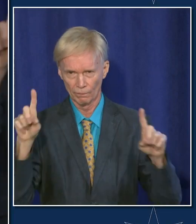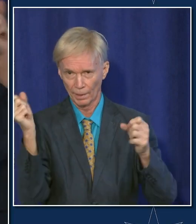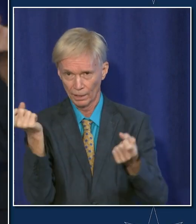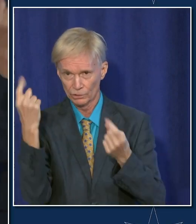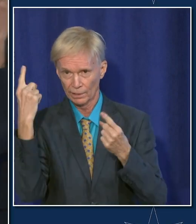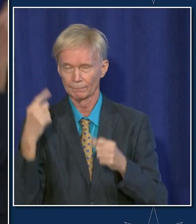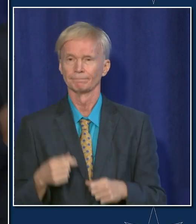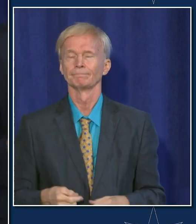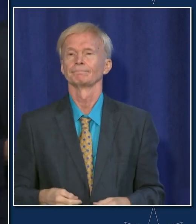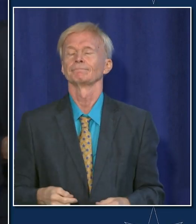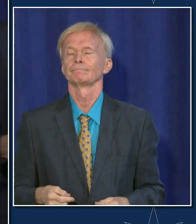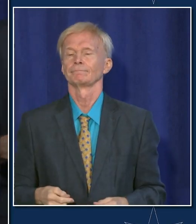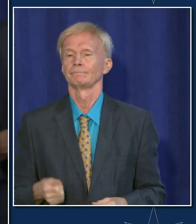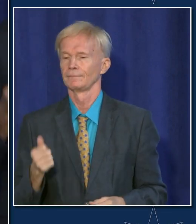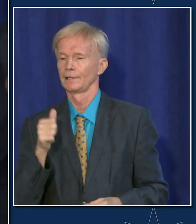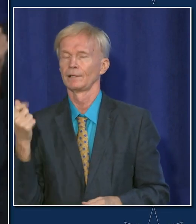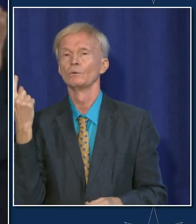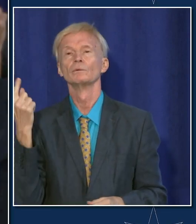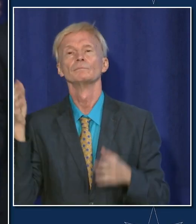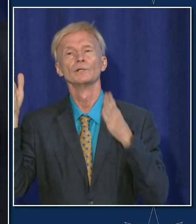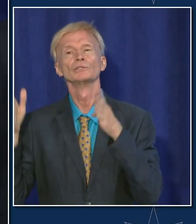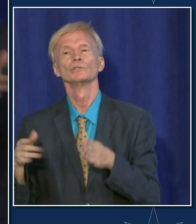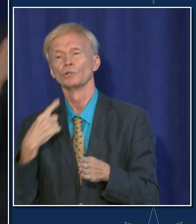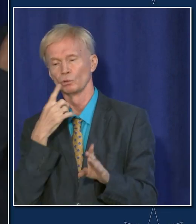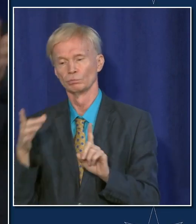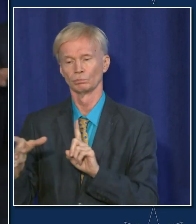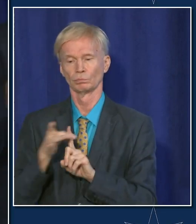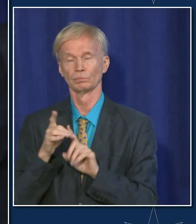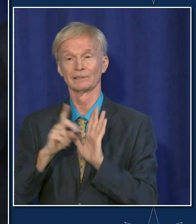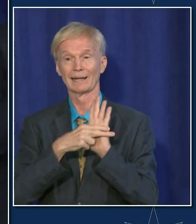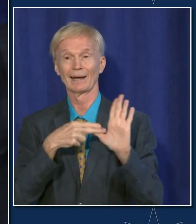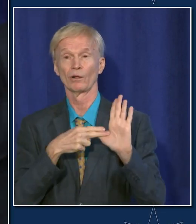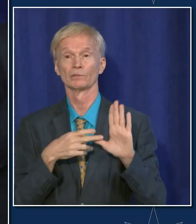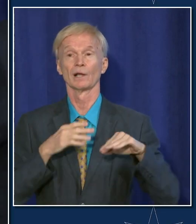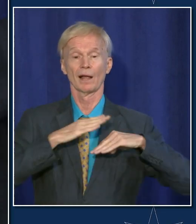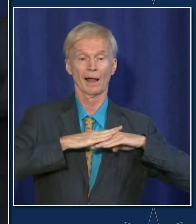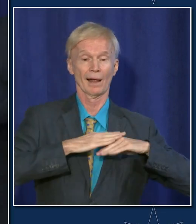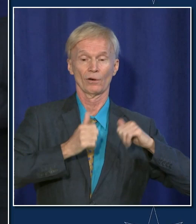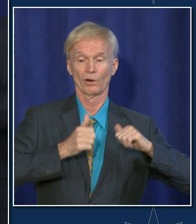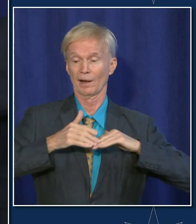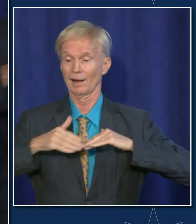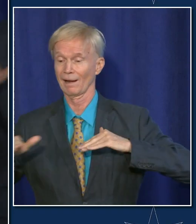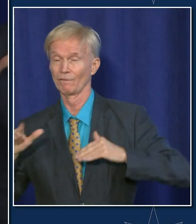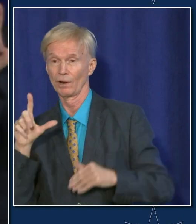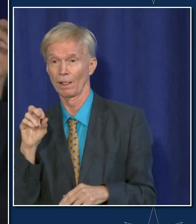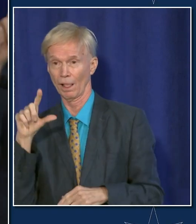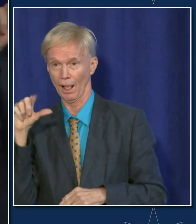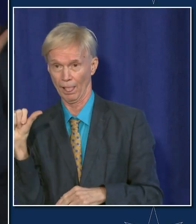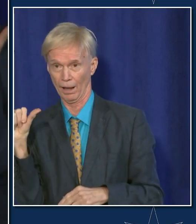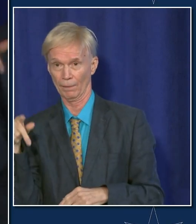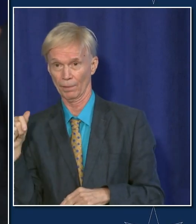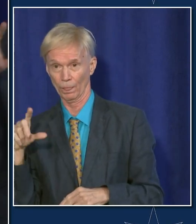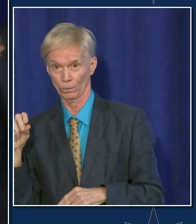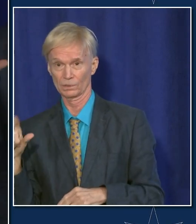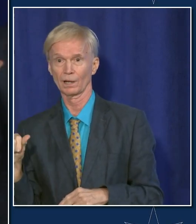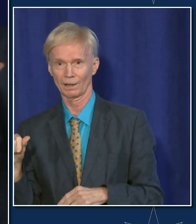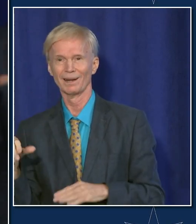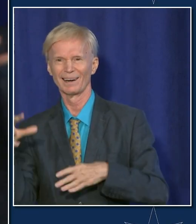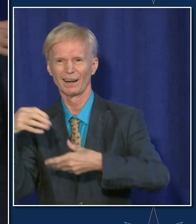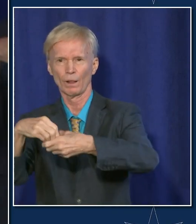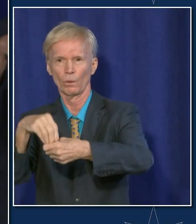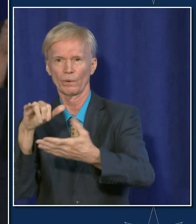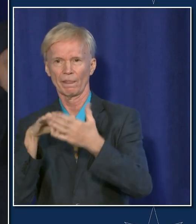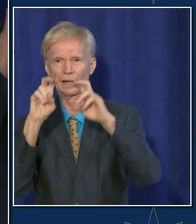any person diagnosed with COVID-19 on or after attending LALApalooza is included in the analysis.